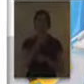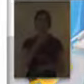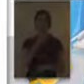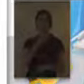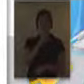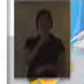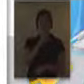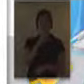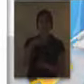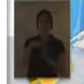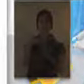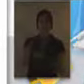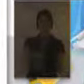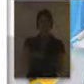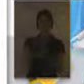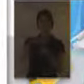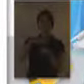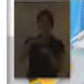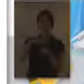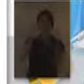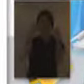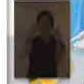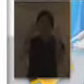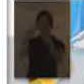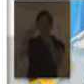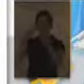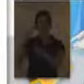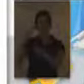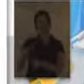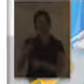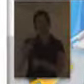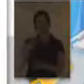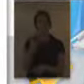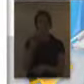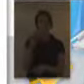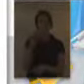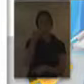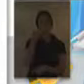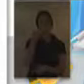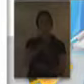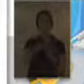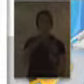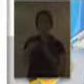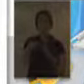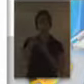the different components in order to establish a distributed node network